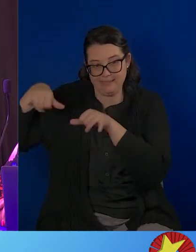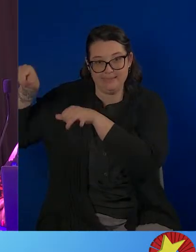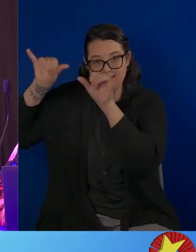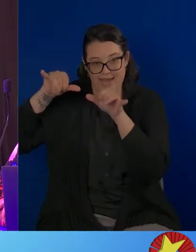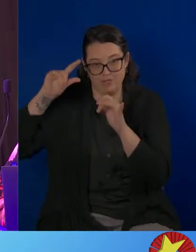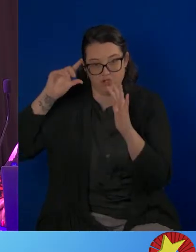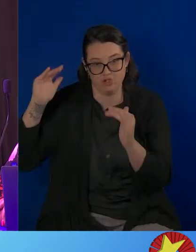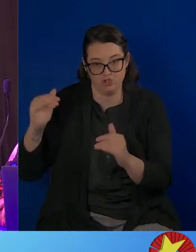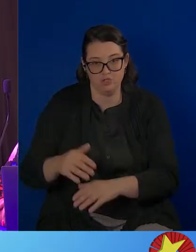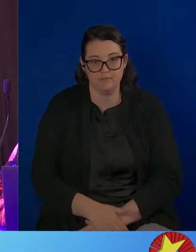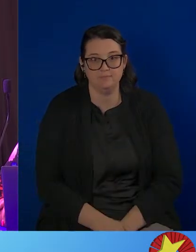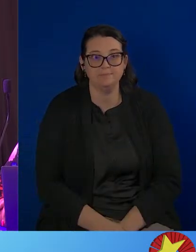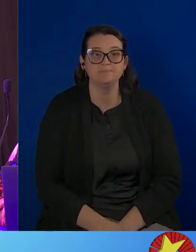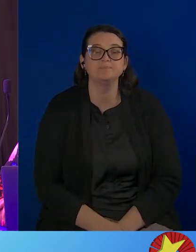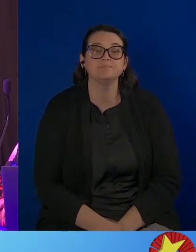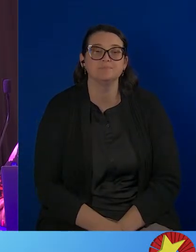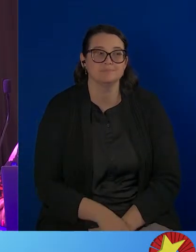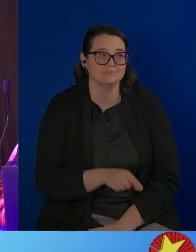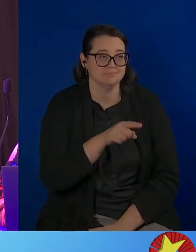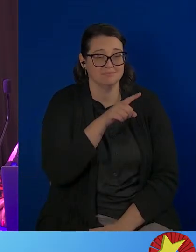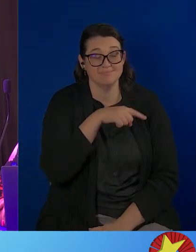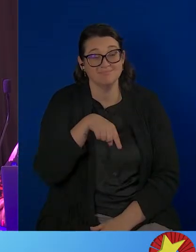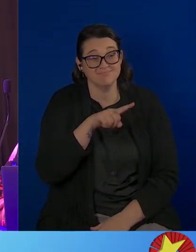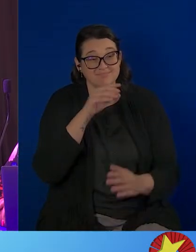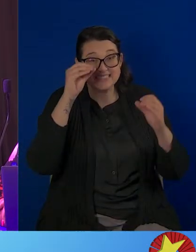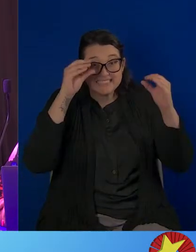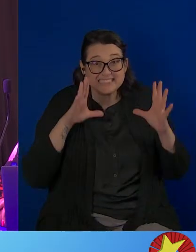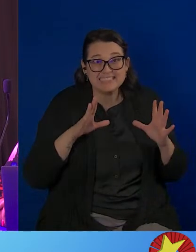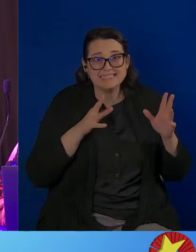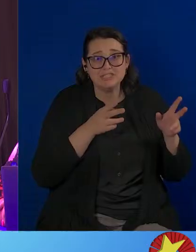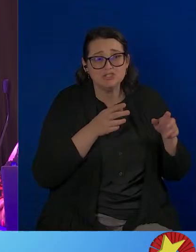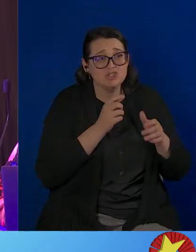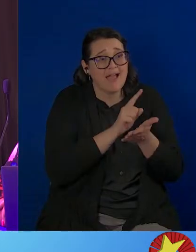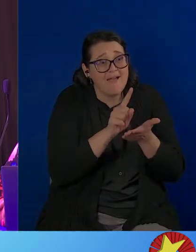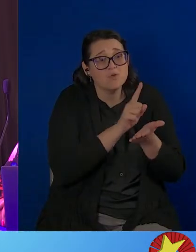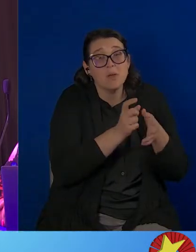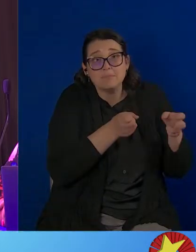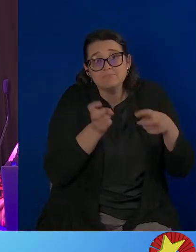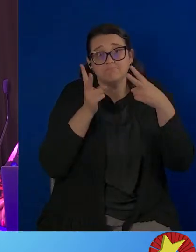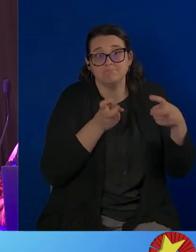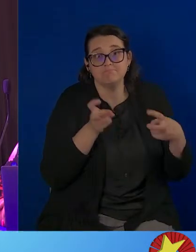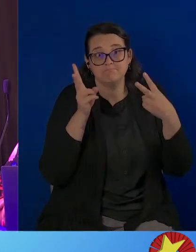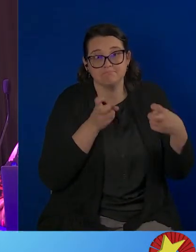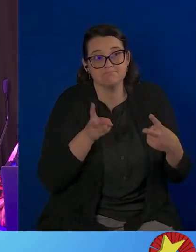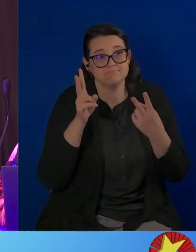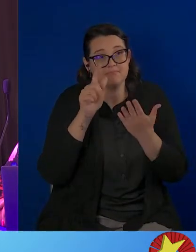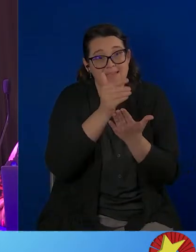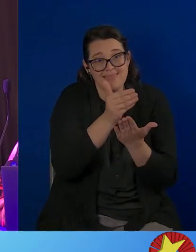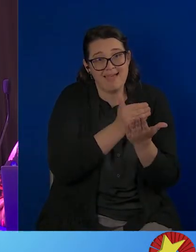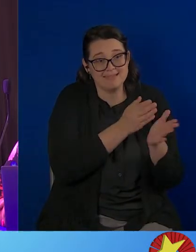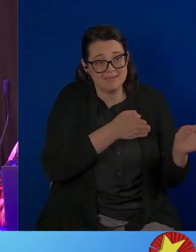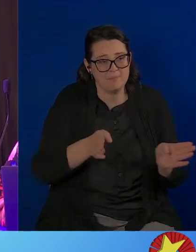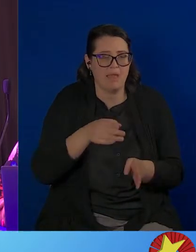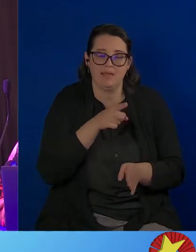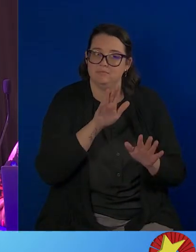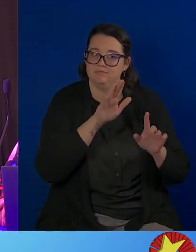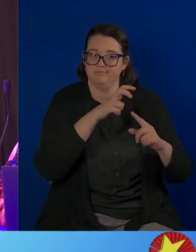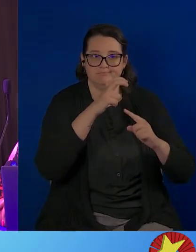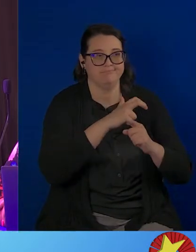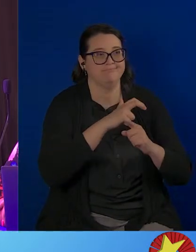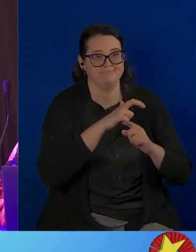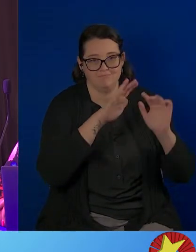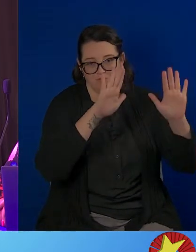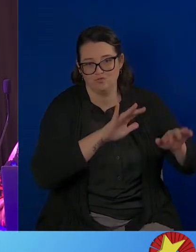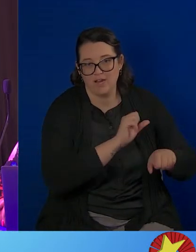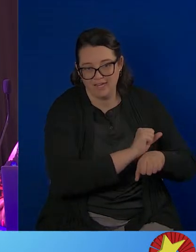Teachers are doing a wonderful job of submitting their lesson plans each week, and as I've already mentioned, during the month of August, our educational leaders